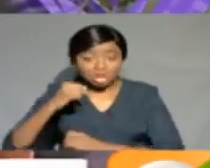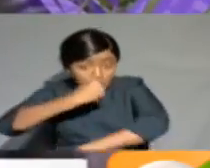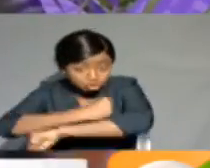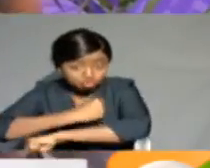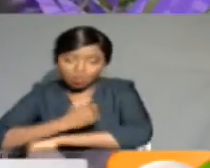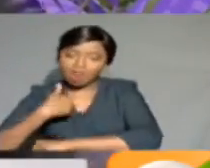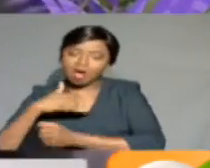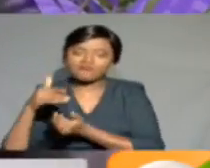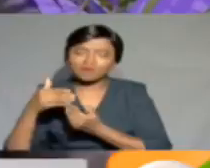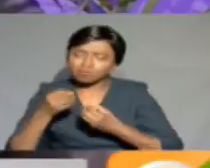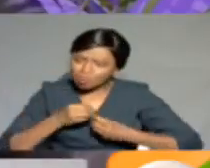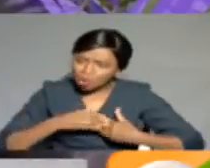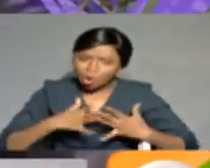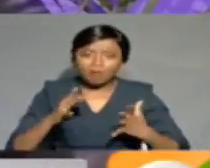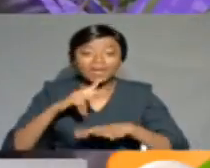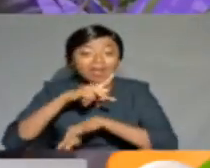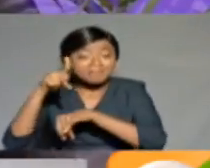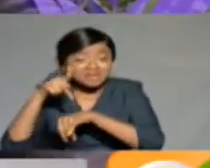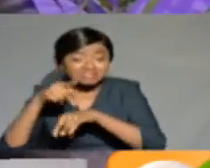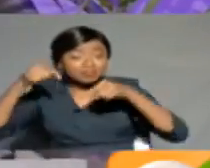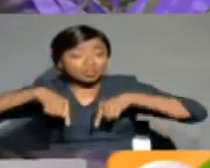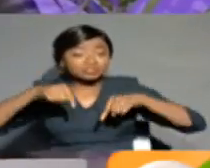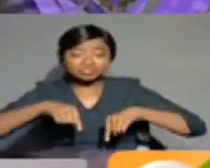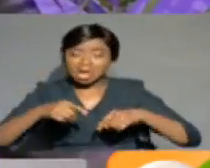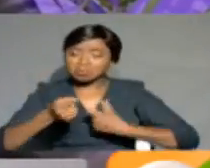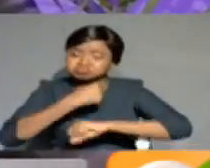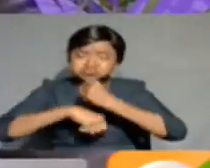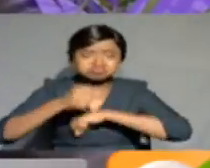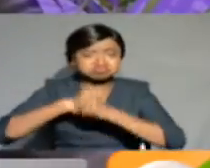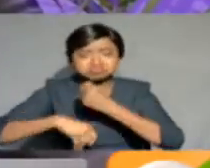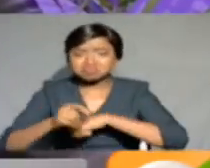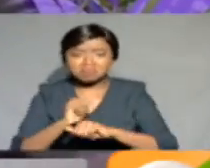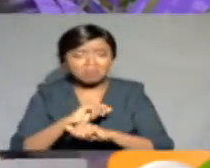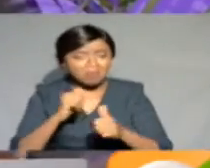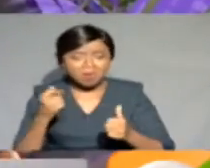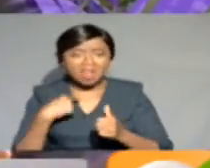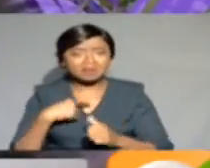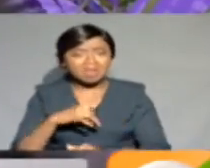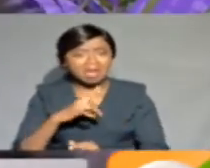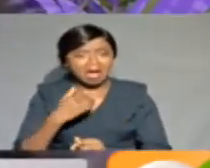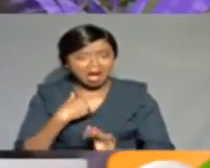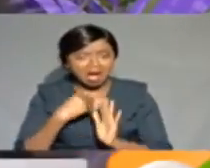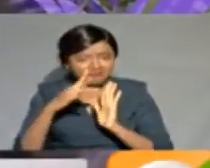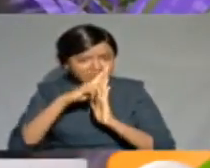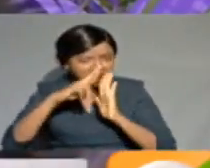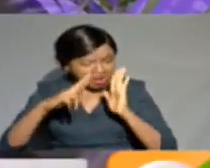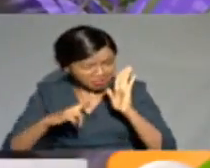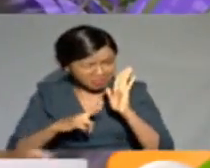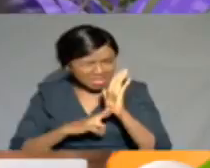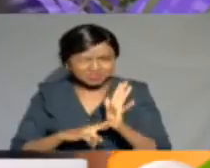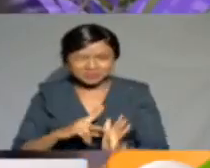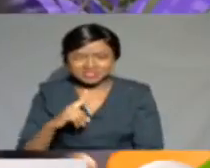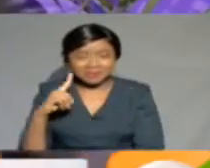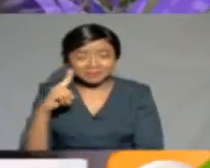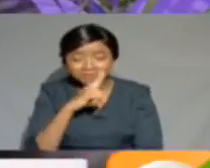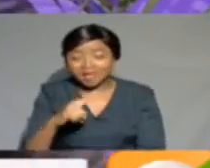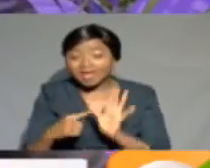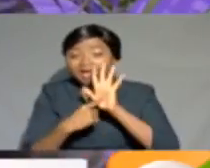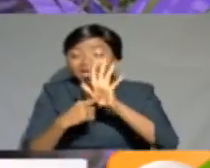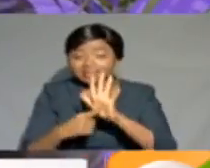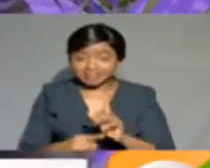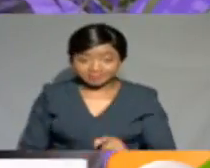schools. Principals at the moment are operating under very strict regulations. Okay. For